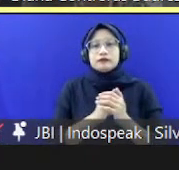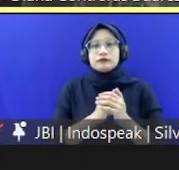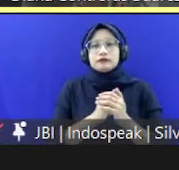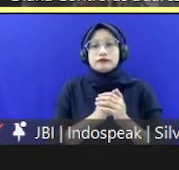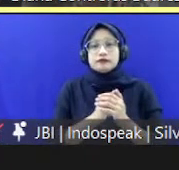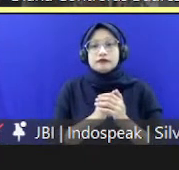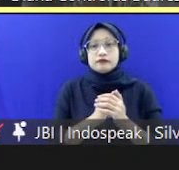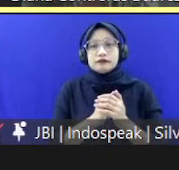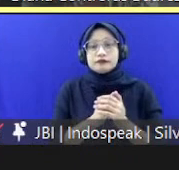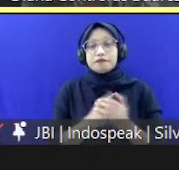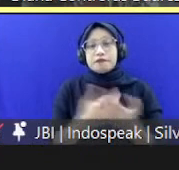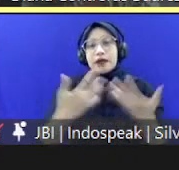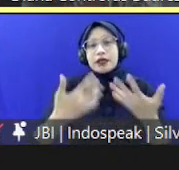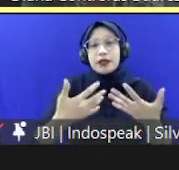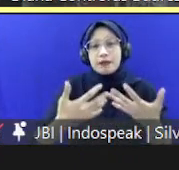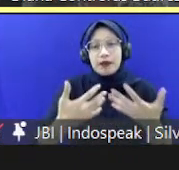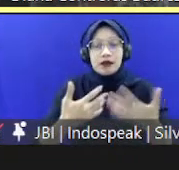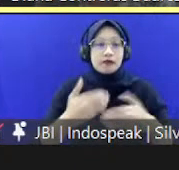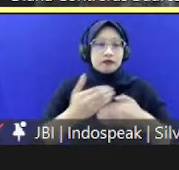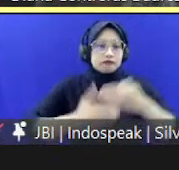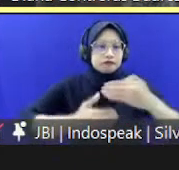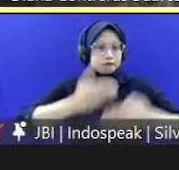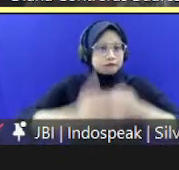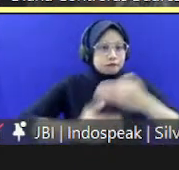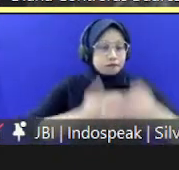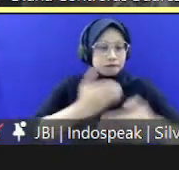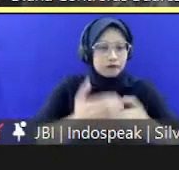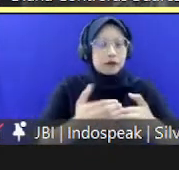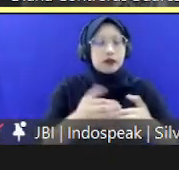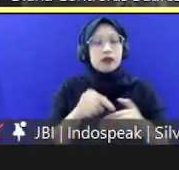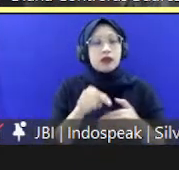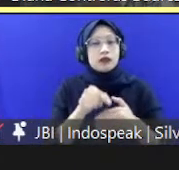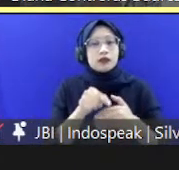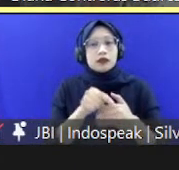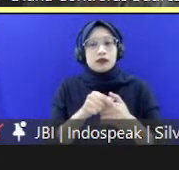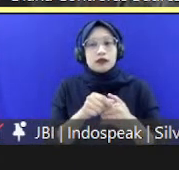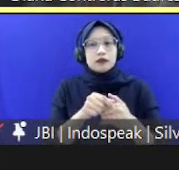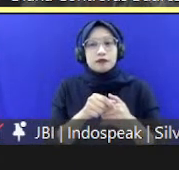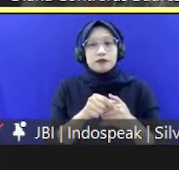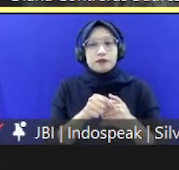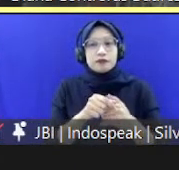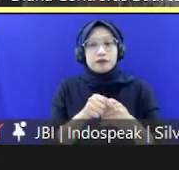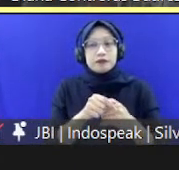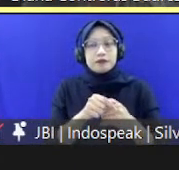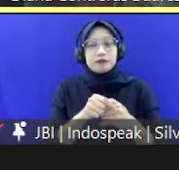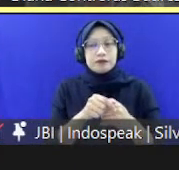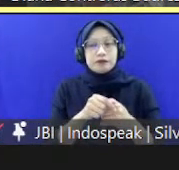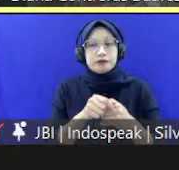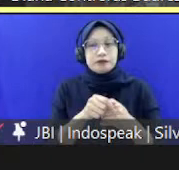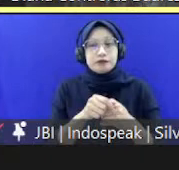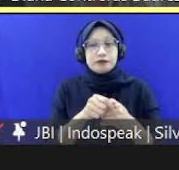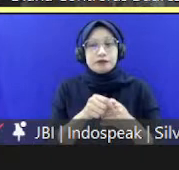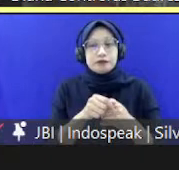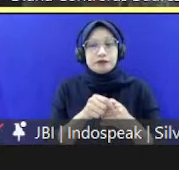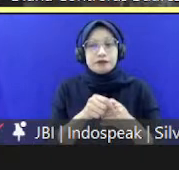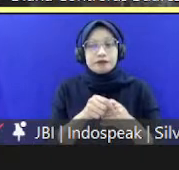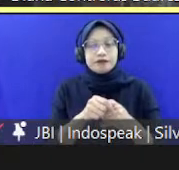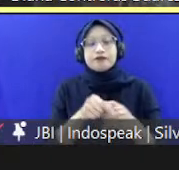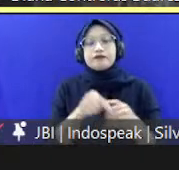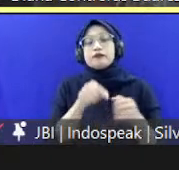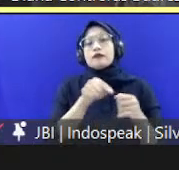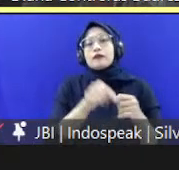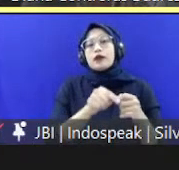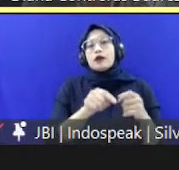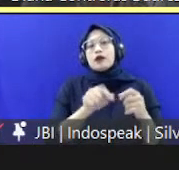tracking progress a long time, the World Health Organization also proposed the Washington Group for